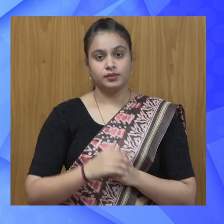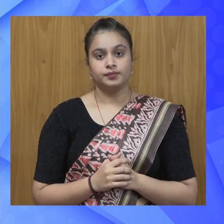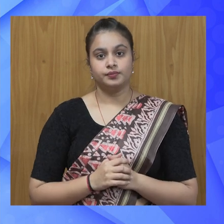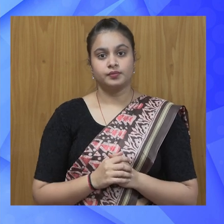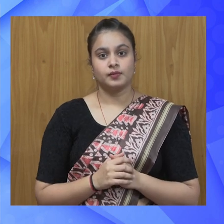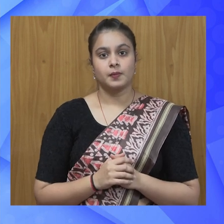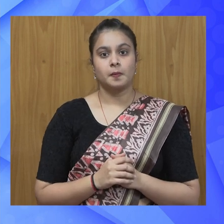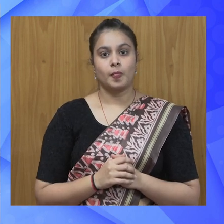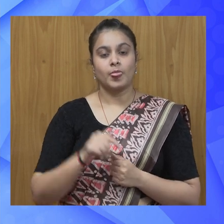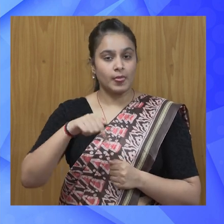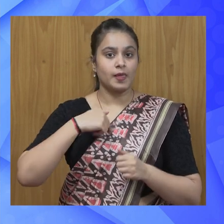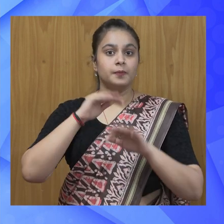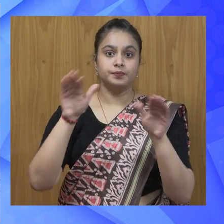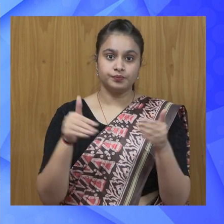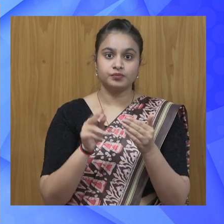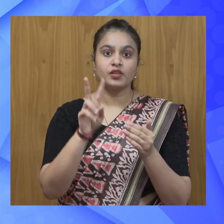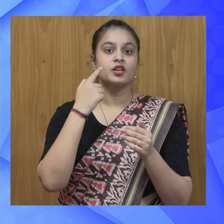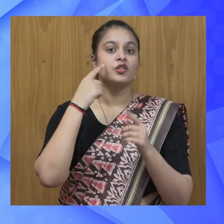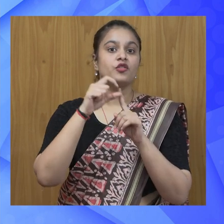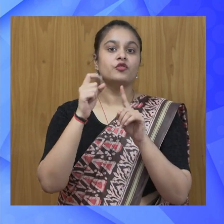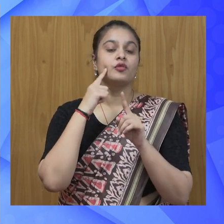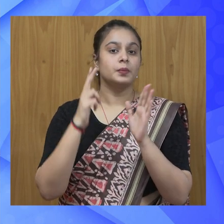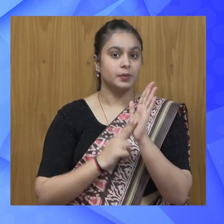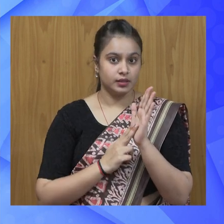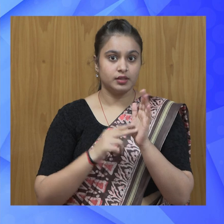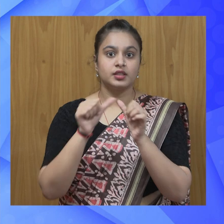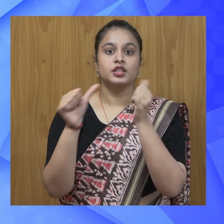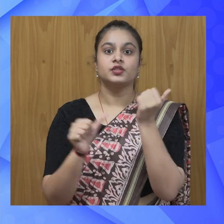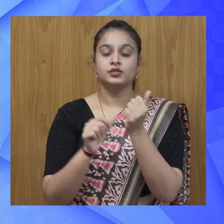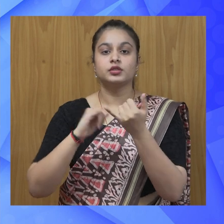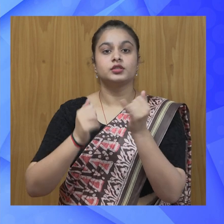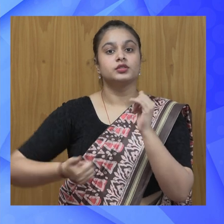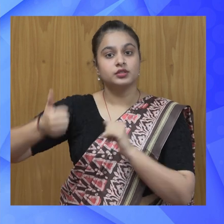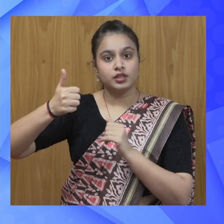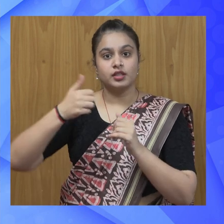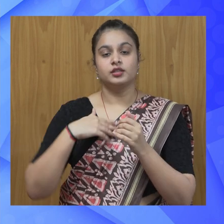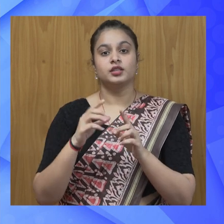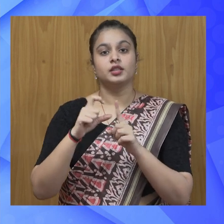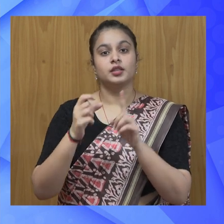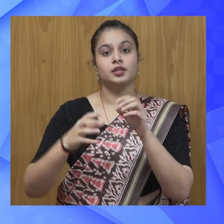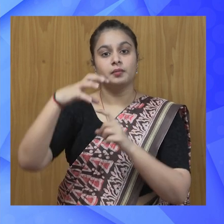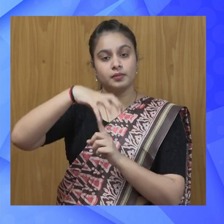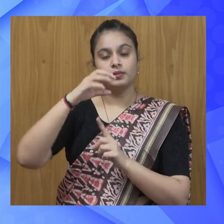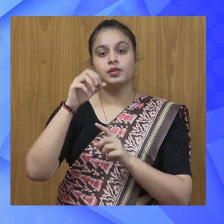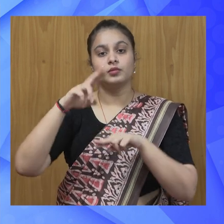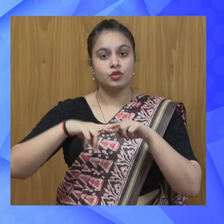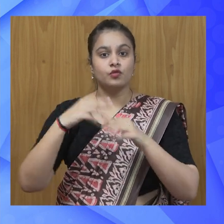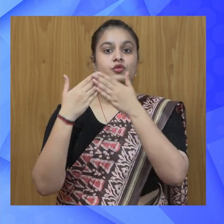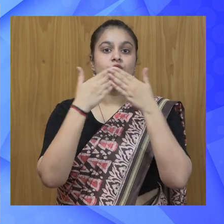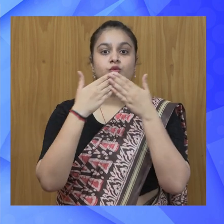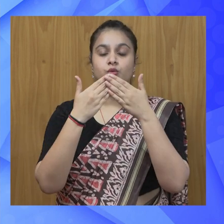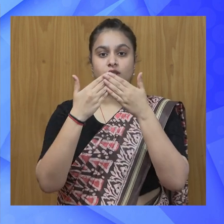would like to introduce Sri Vipin Kumar Sir, Additional Secretary, Department of School Education and Literacy, and